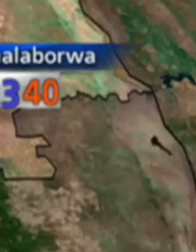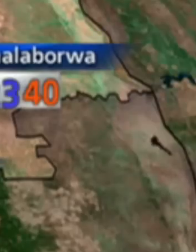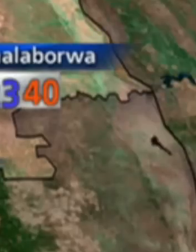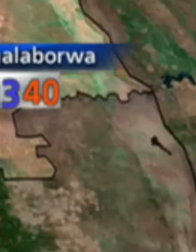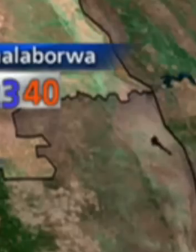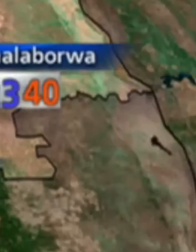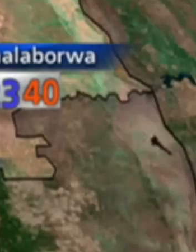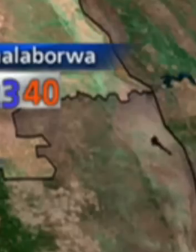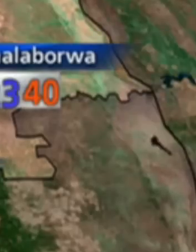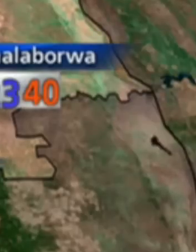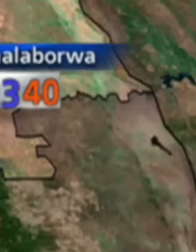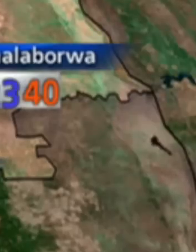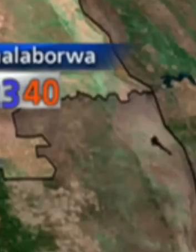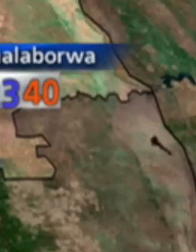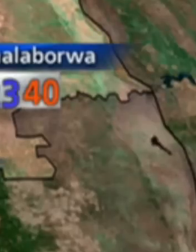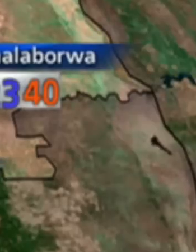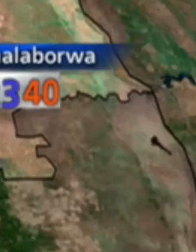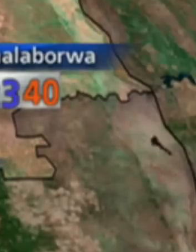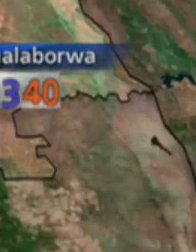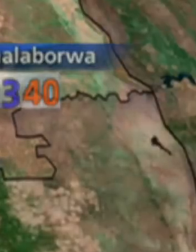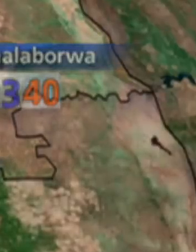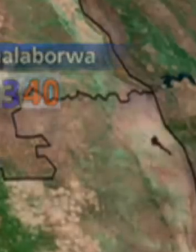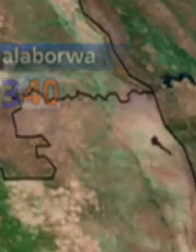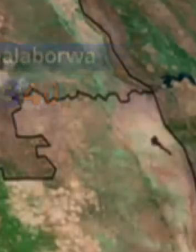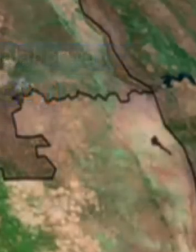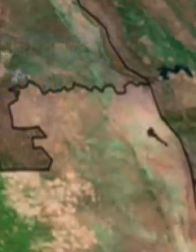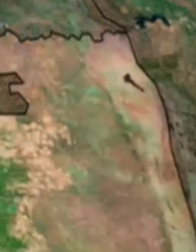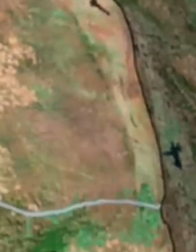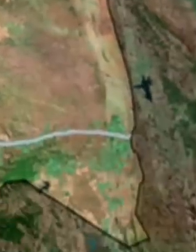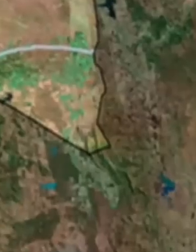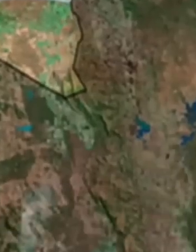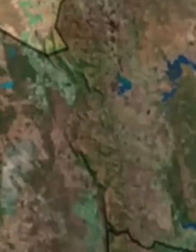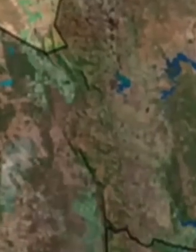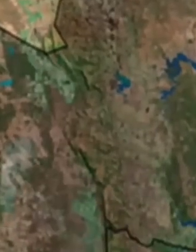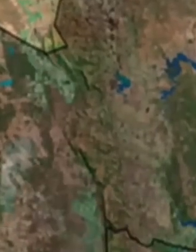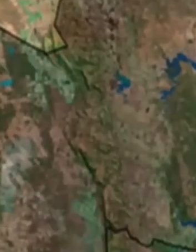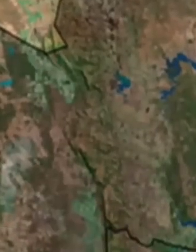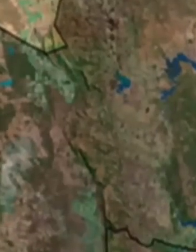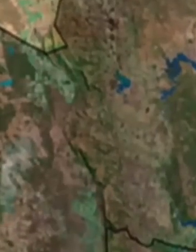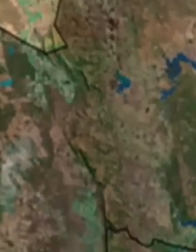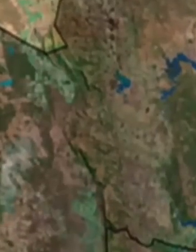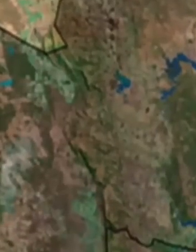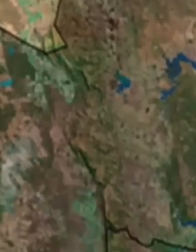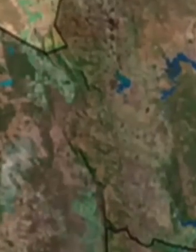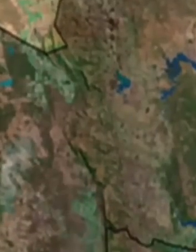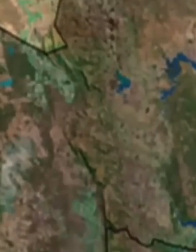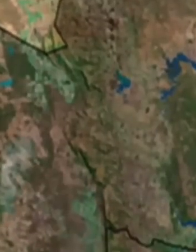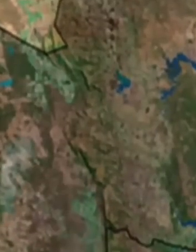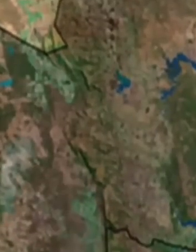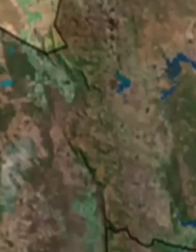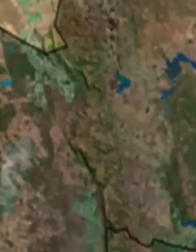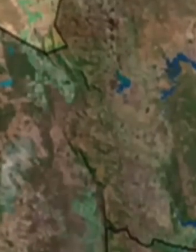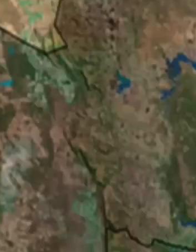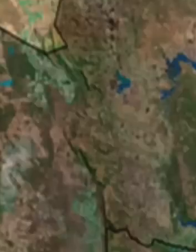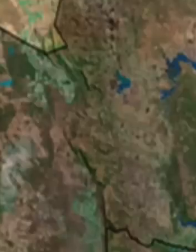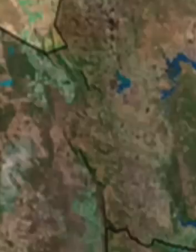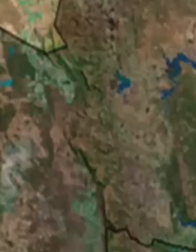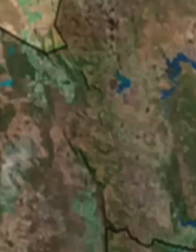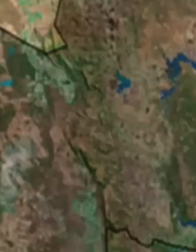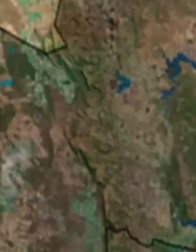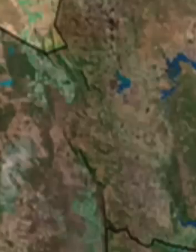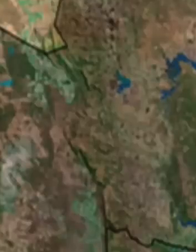ro phala le setse ka Thabazimbe o tla tlo tshesela re re kgradi di rita fela ho mashome a mane a motso o mong ka ofela re shebile hona ka Carolina le hona